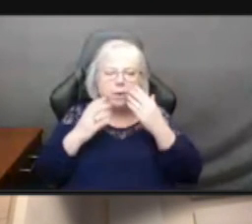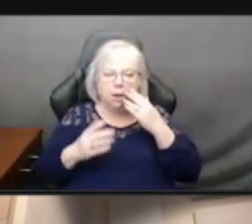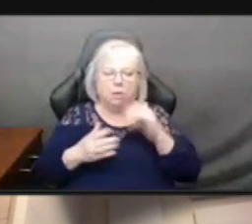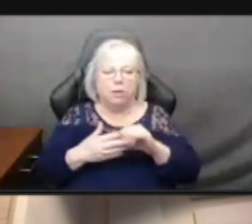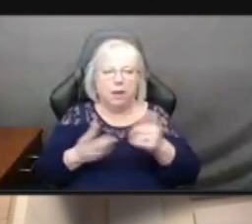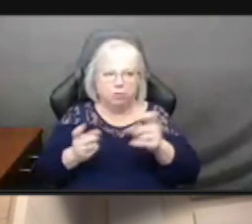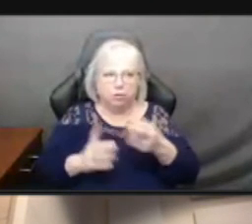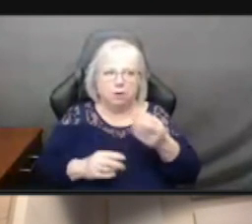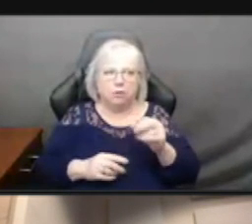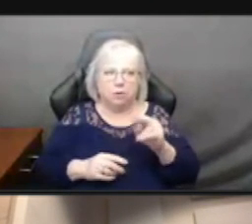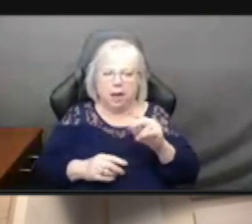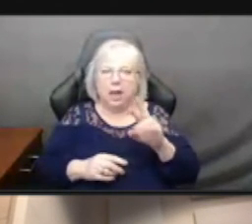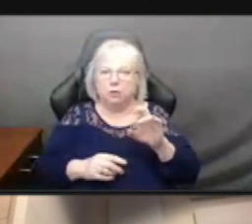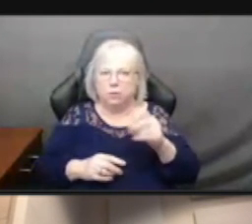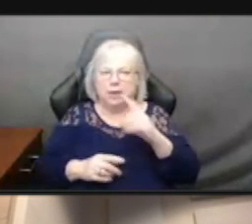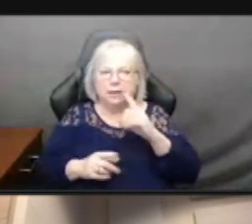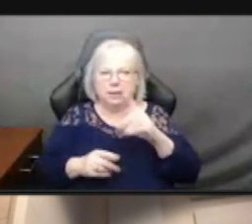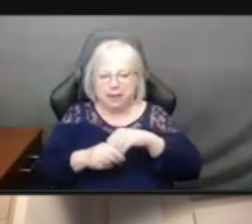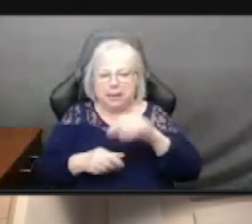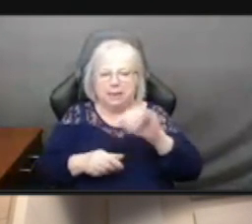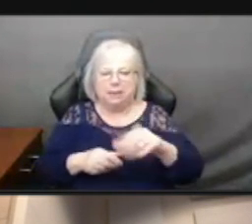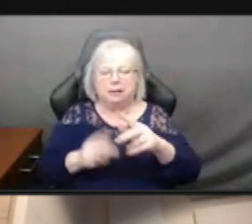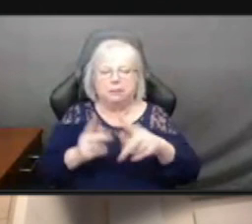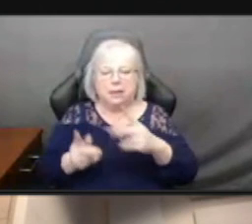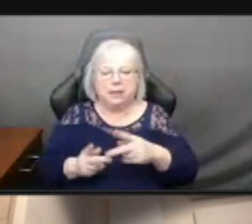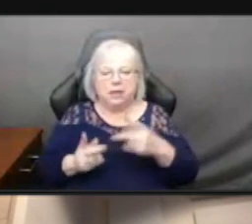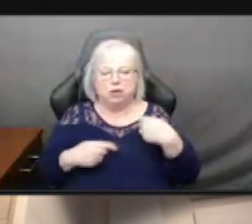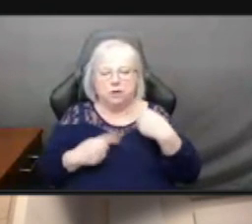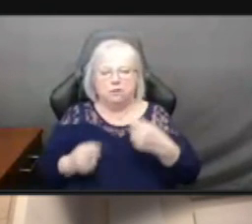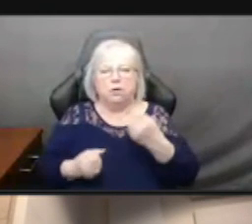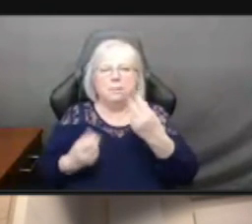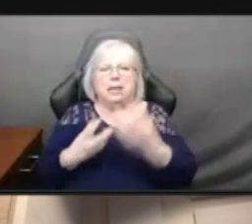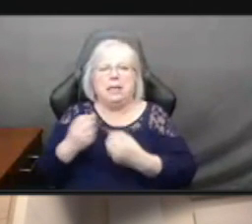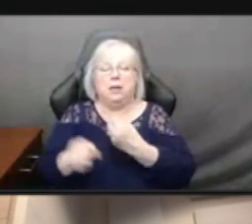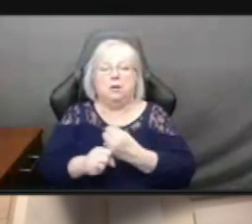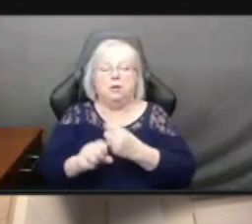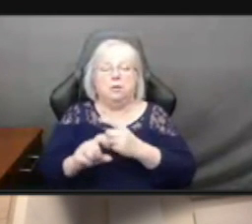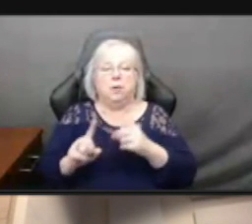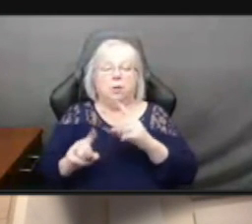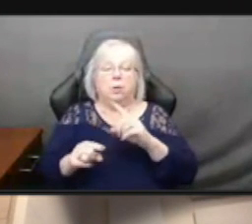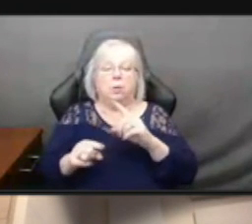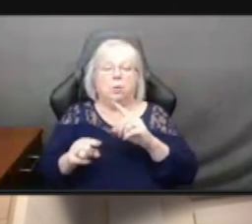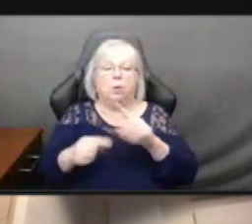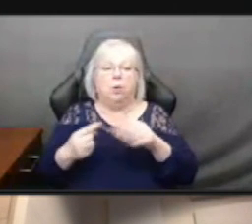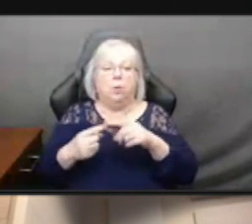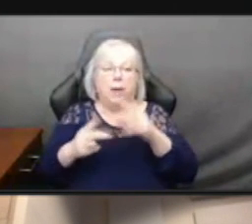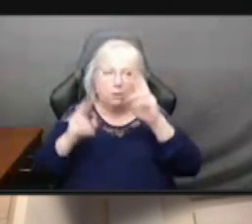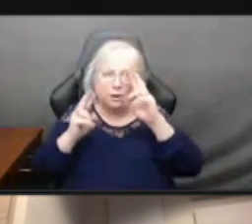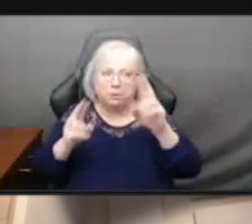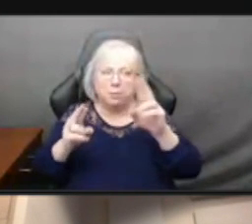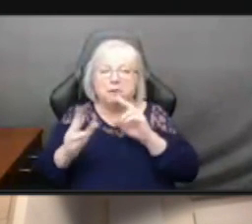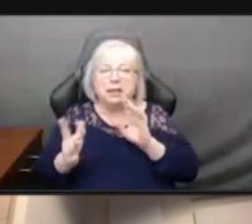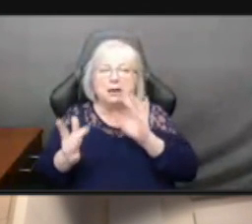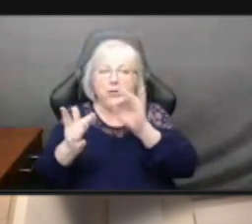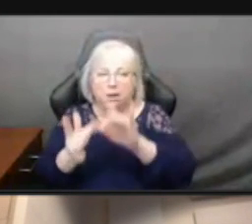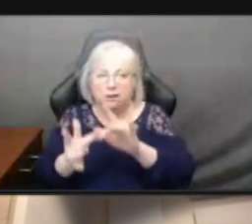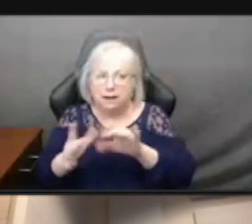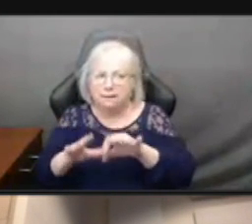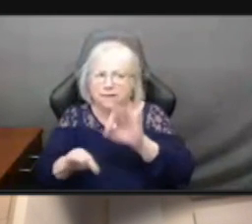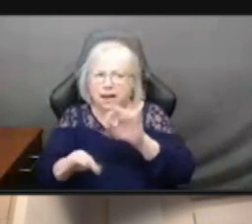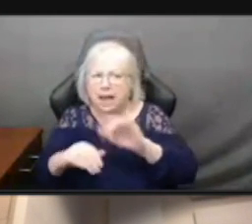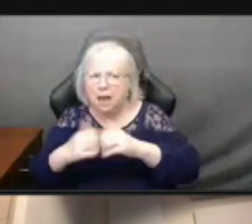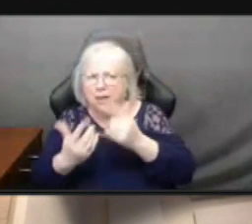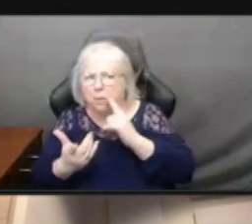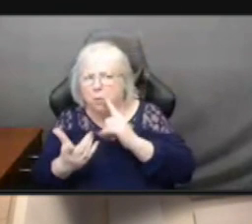and we respect her leadership. But when I reached out respectfully to find out about the position and how it would be filled,